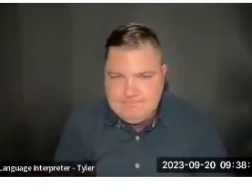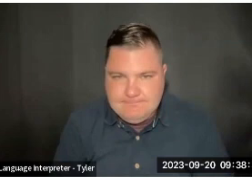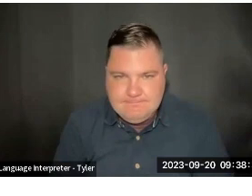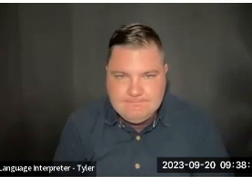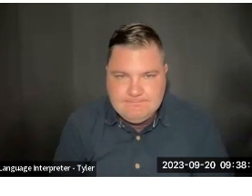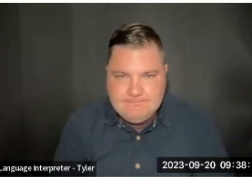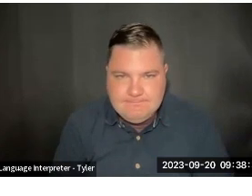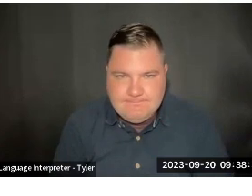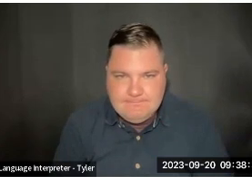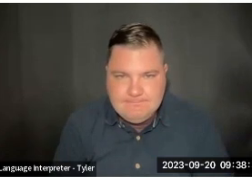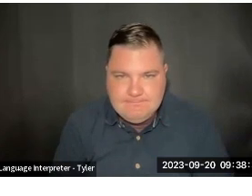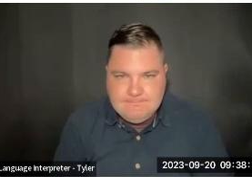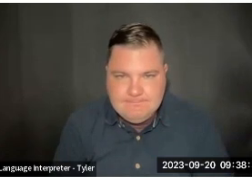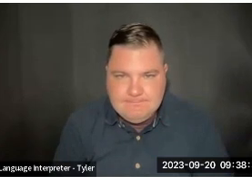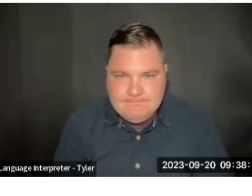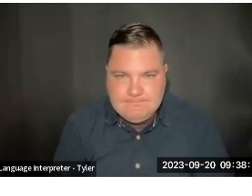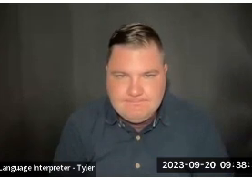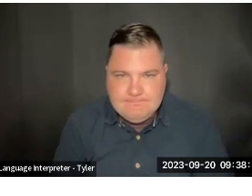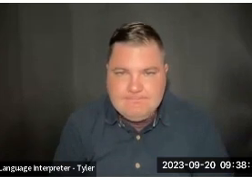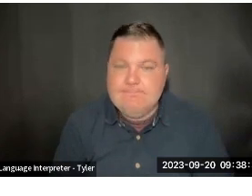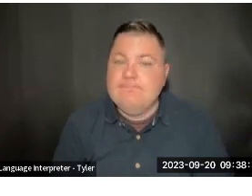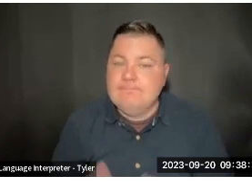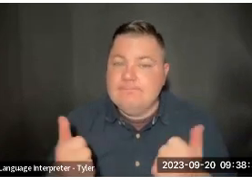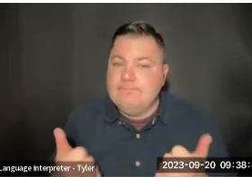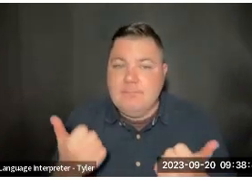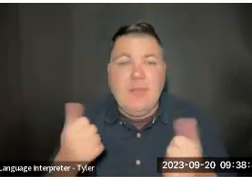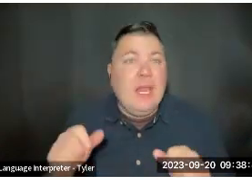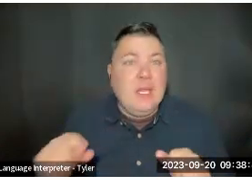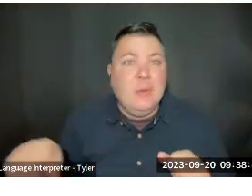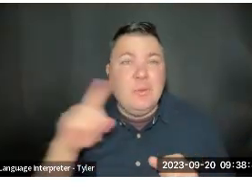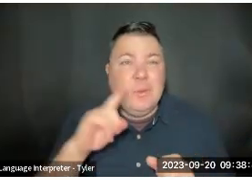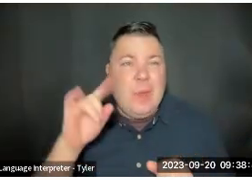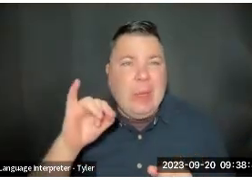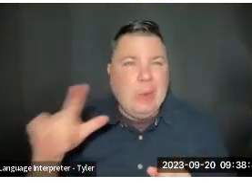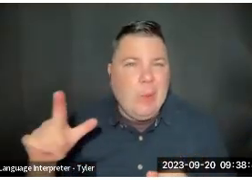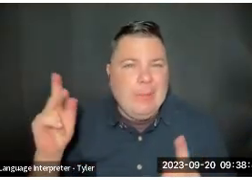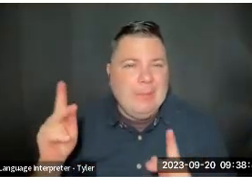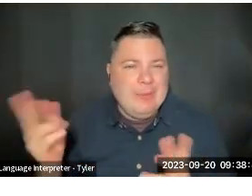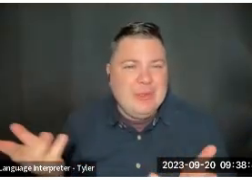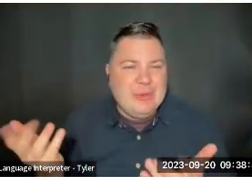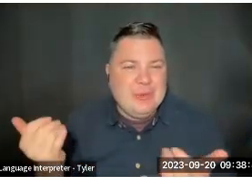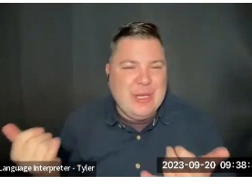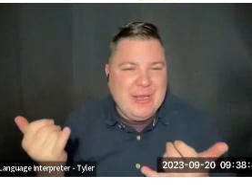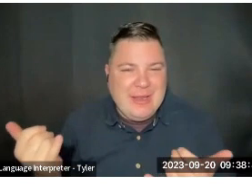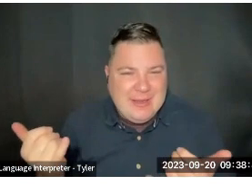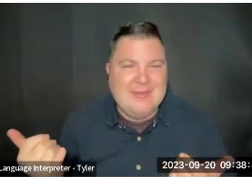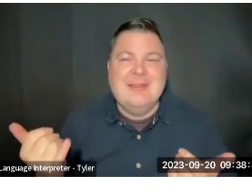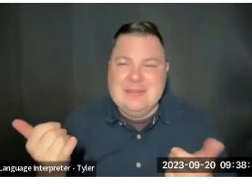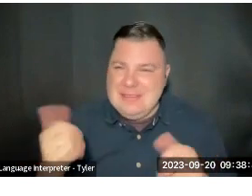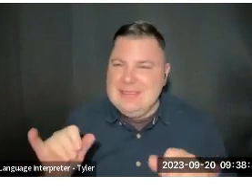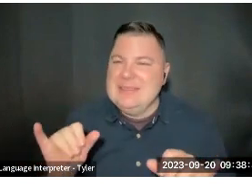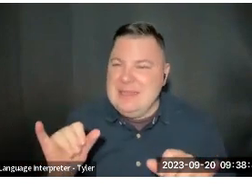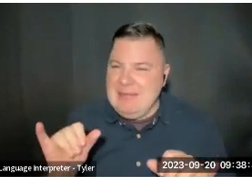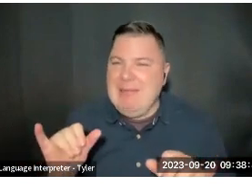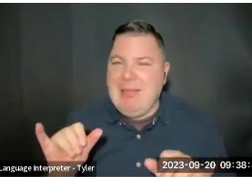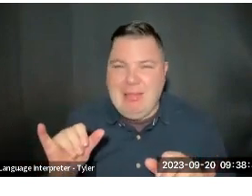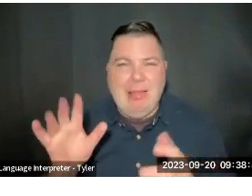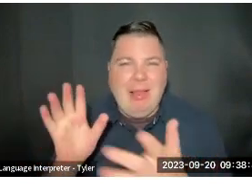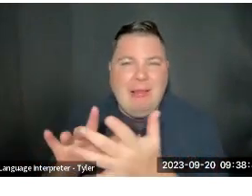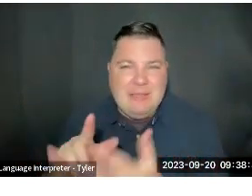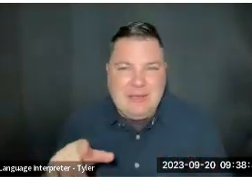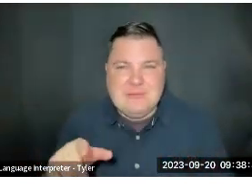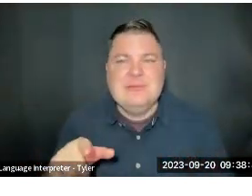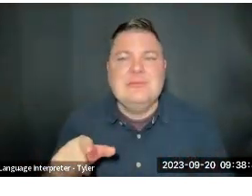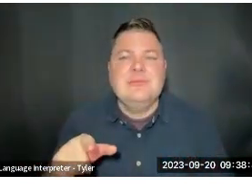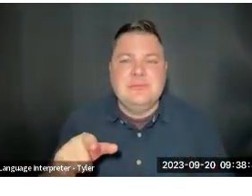Excellent. So any of our Illinois folks with us today, you Yeah. can still reach out.